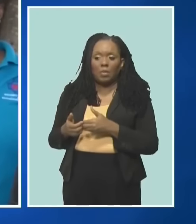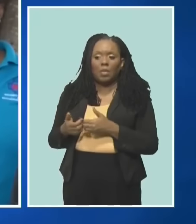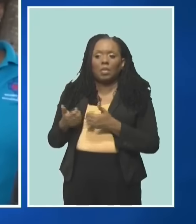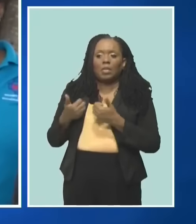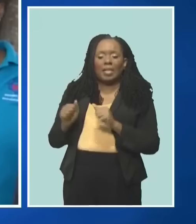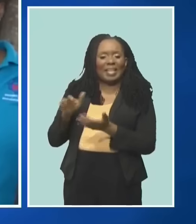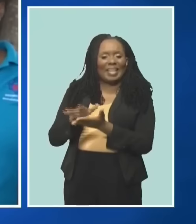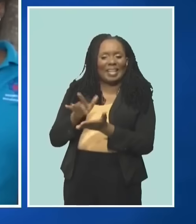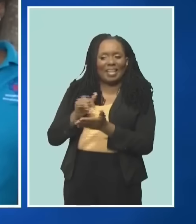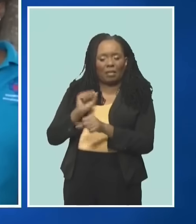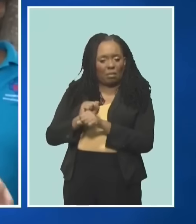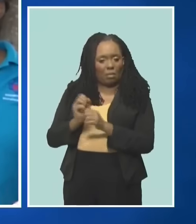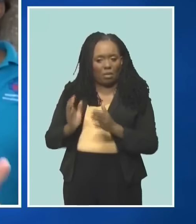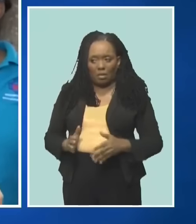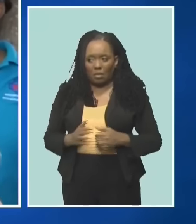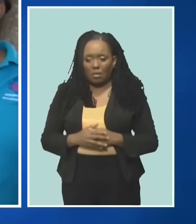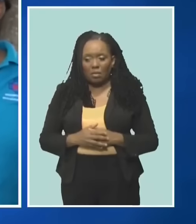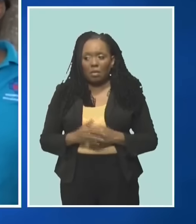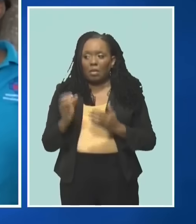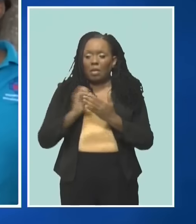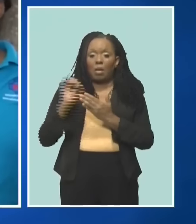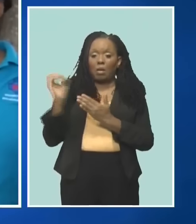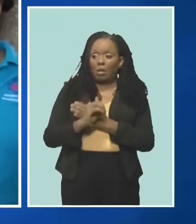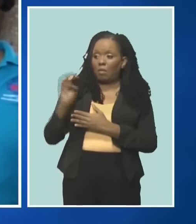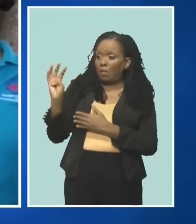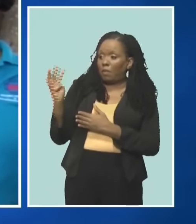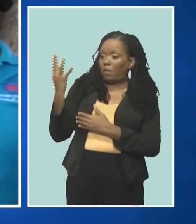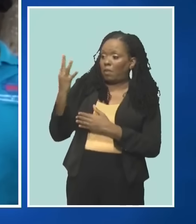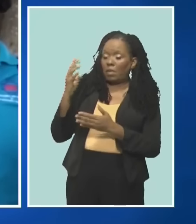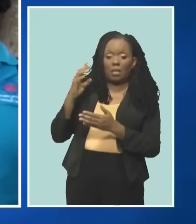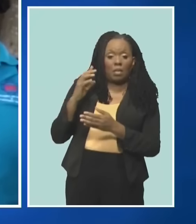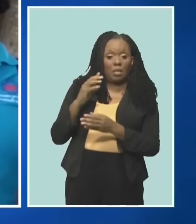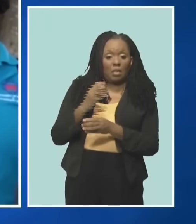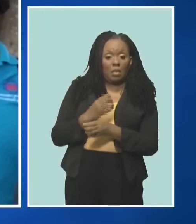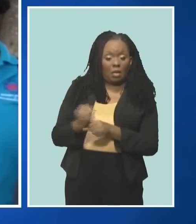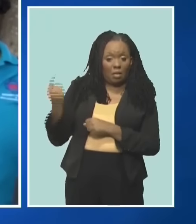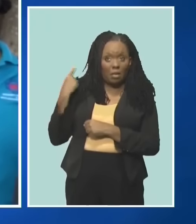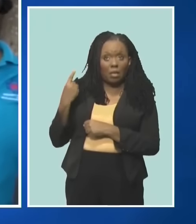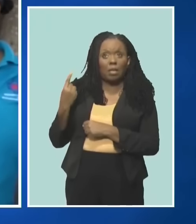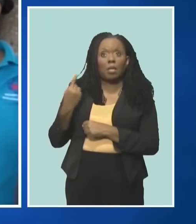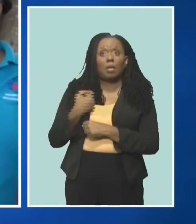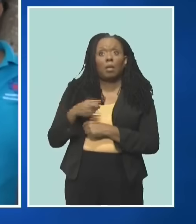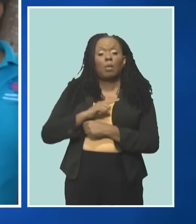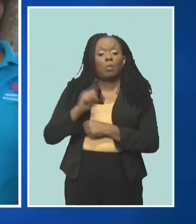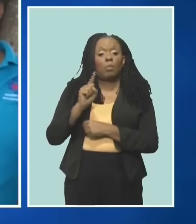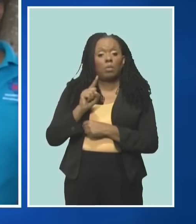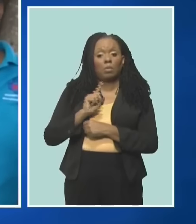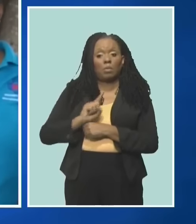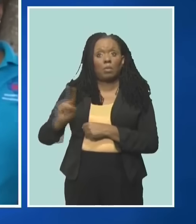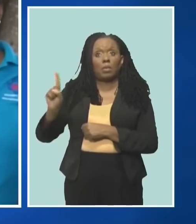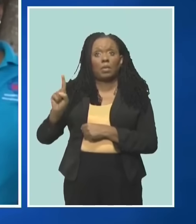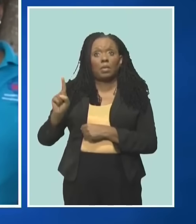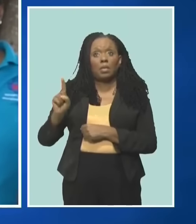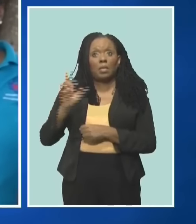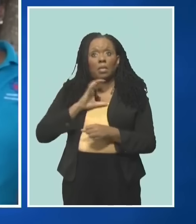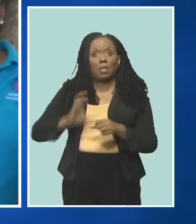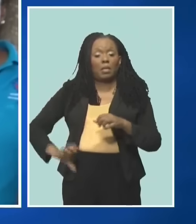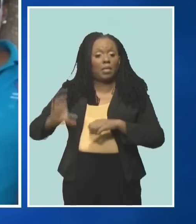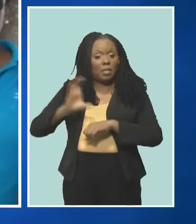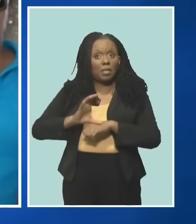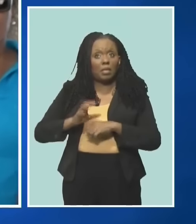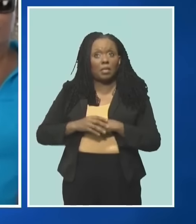workers. Even when on October 4th last year, we were on the South Coast. So it's the South Coast establishment